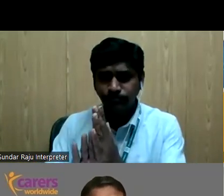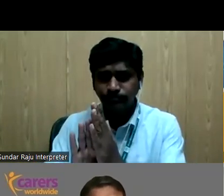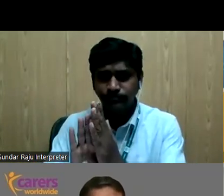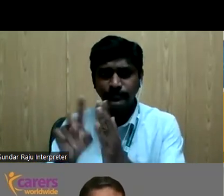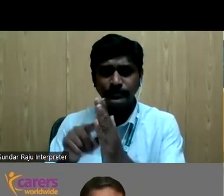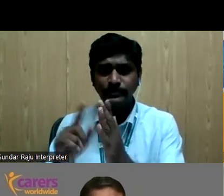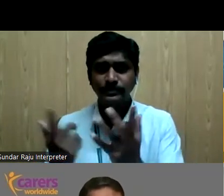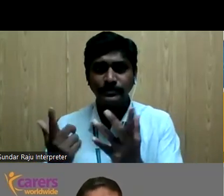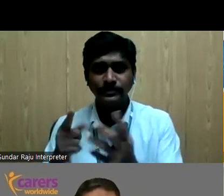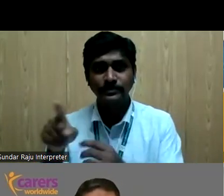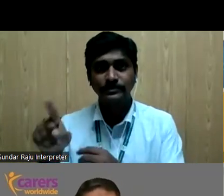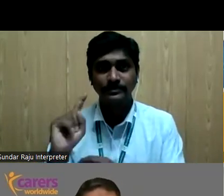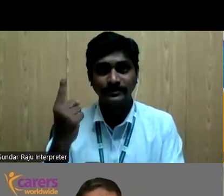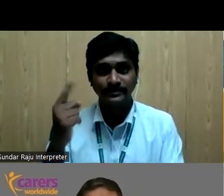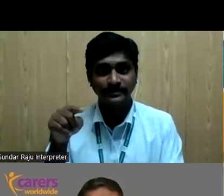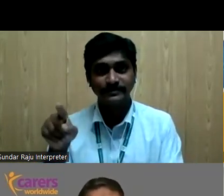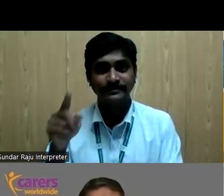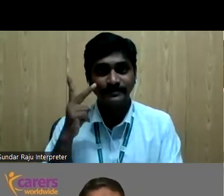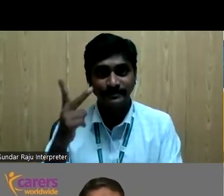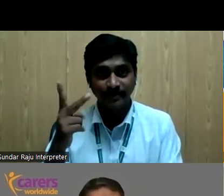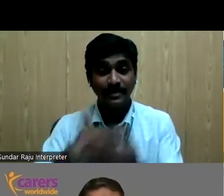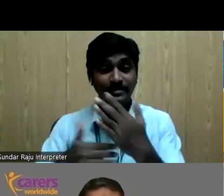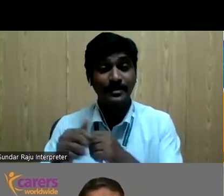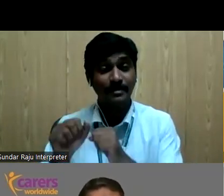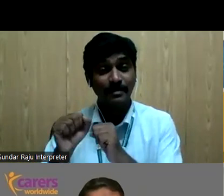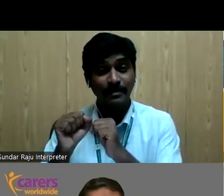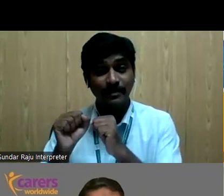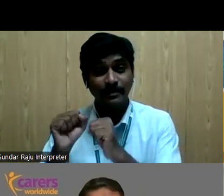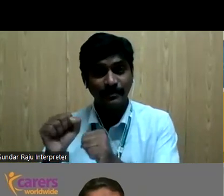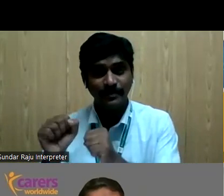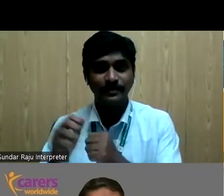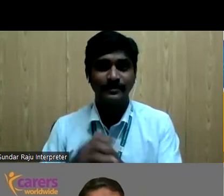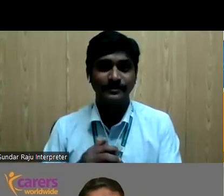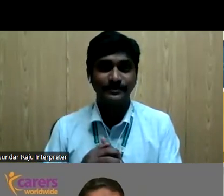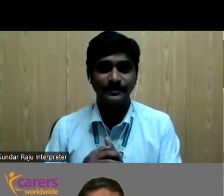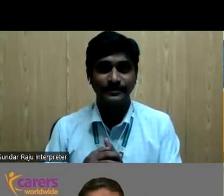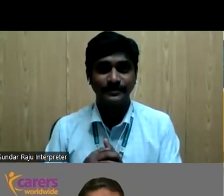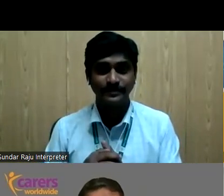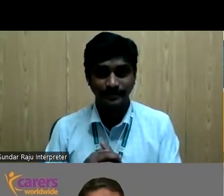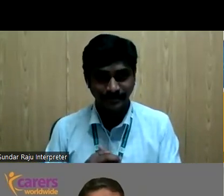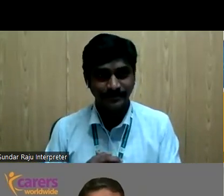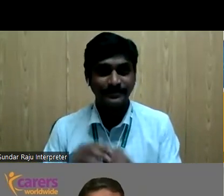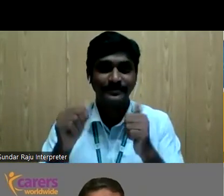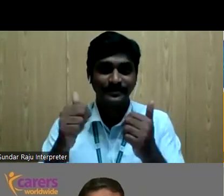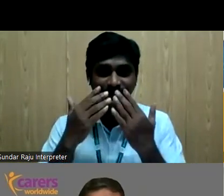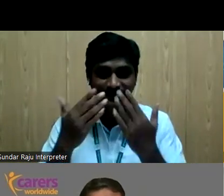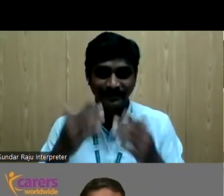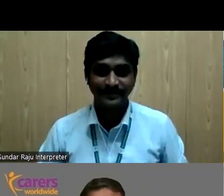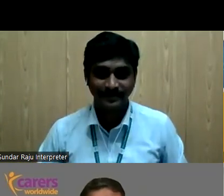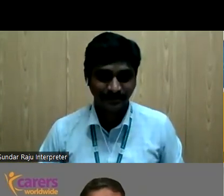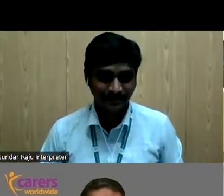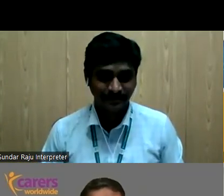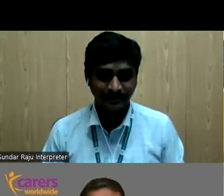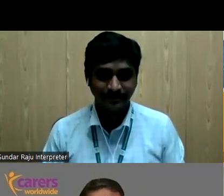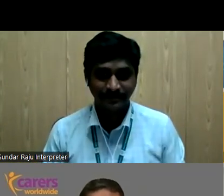to respect this intellectual disability of our society. With this, thank you, Madhusudhan. Thank